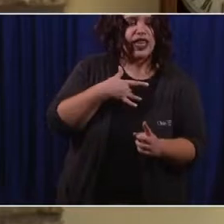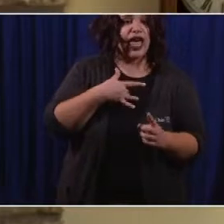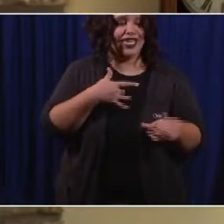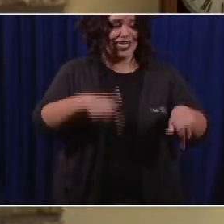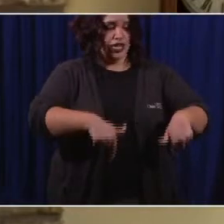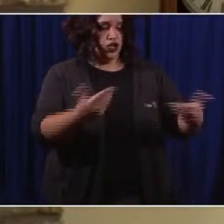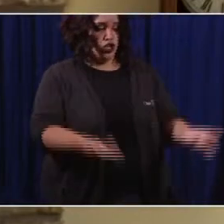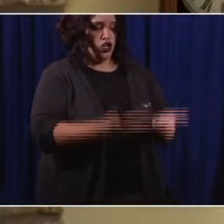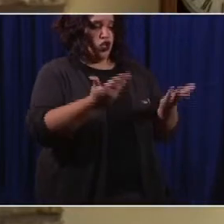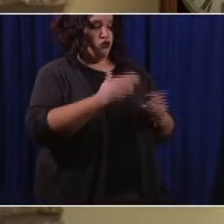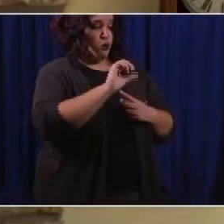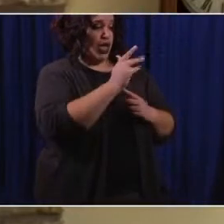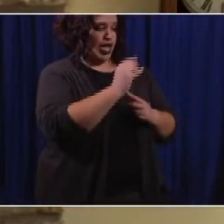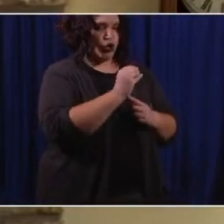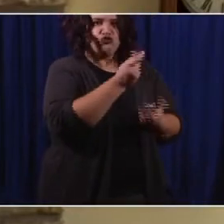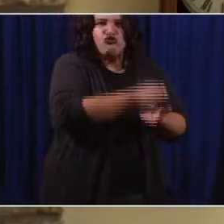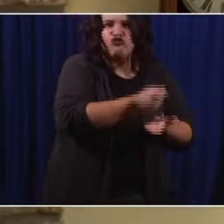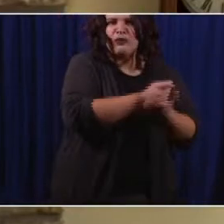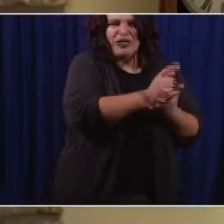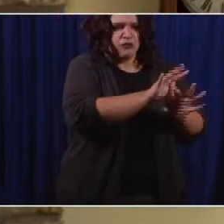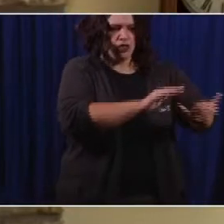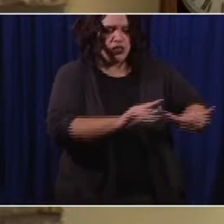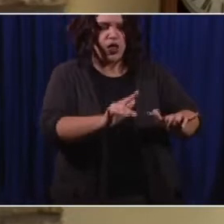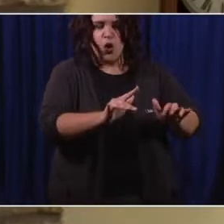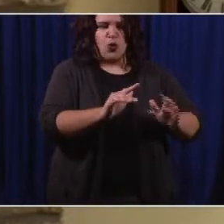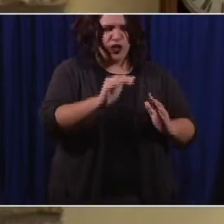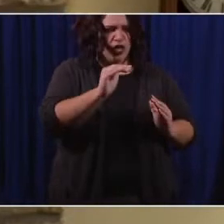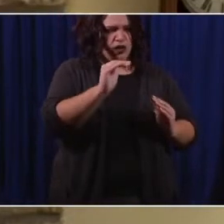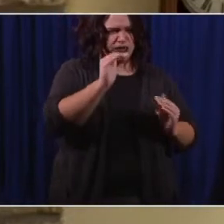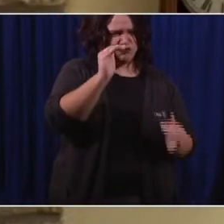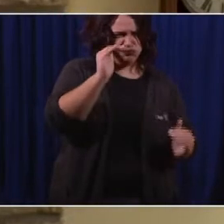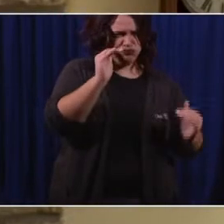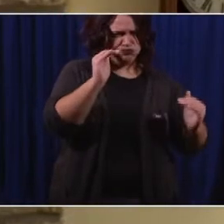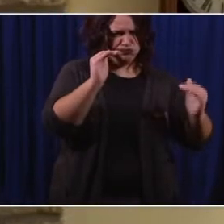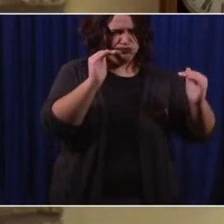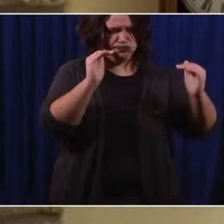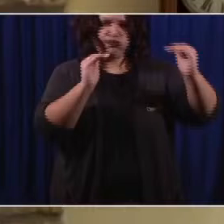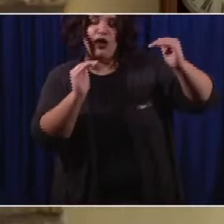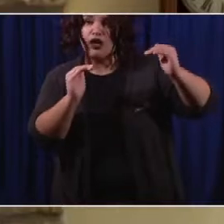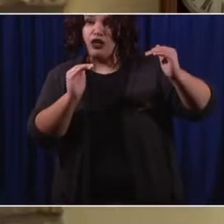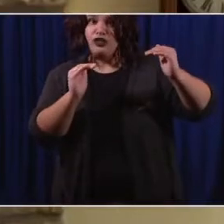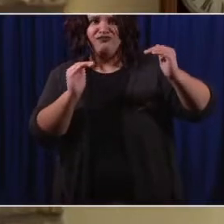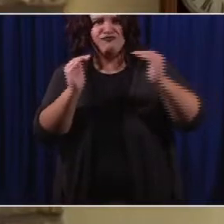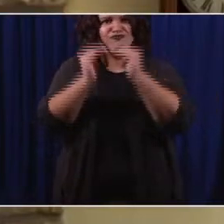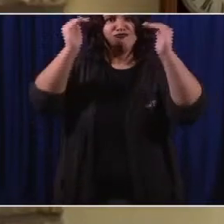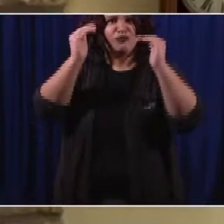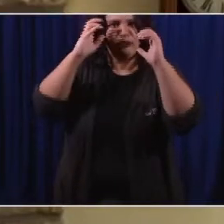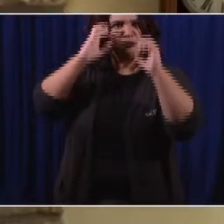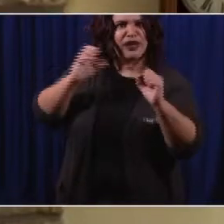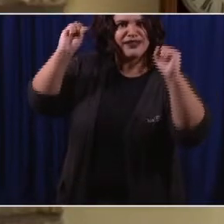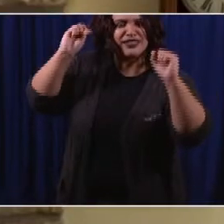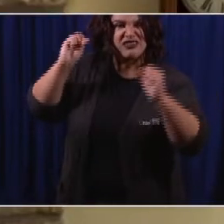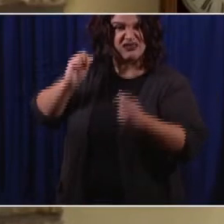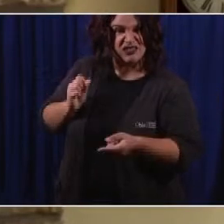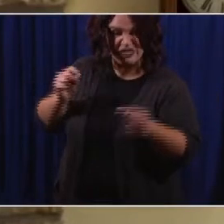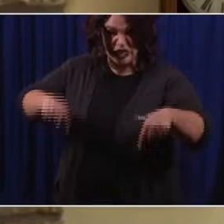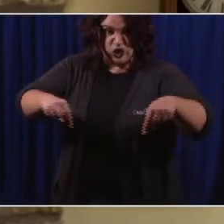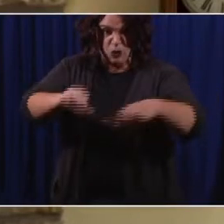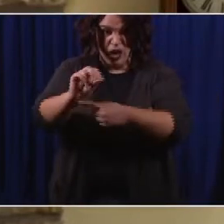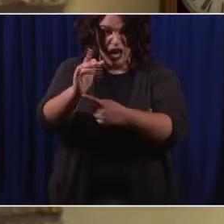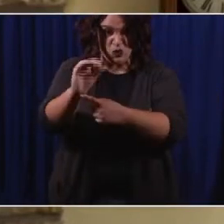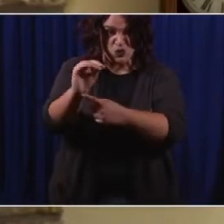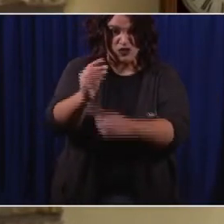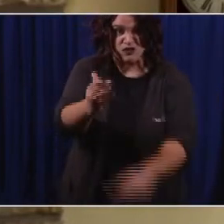great care the president received at some point in the future. Well, I think we all want the president to have the best care that was